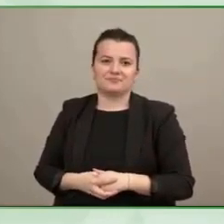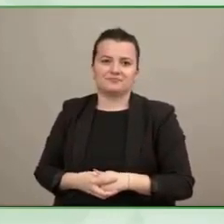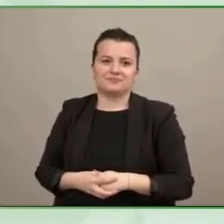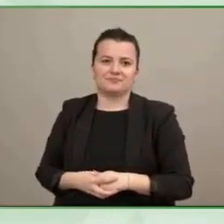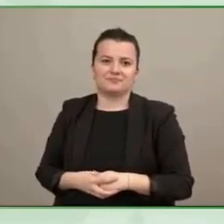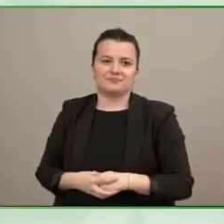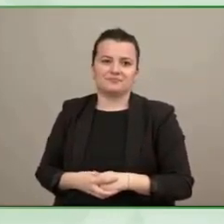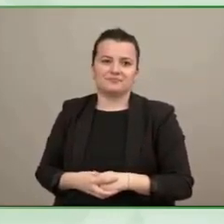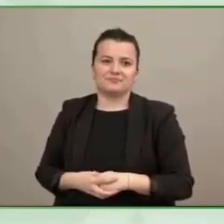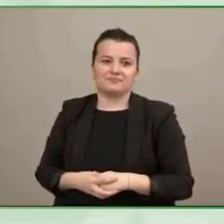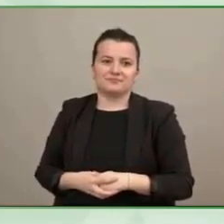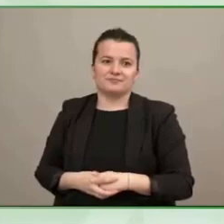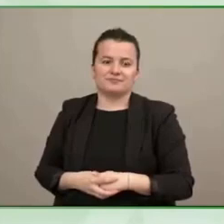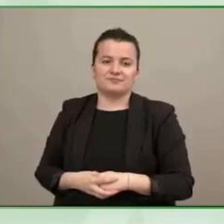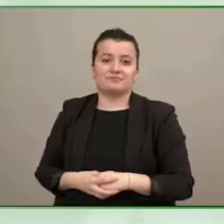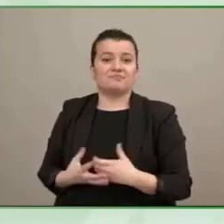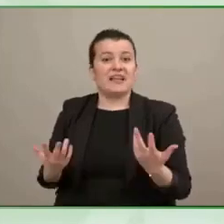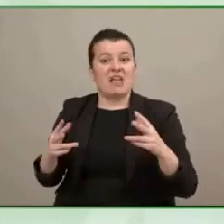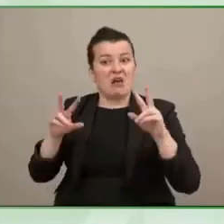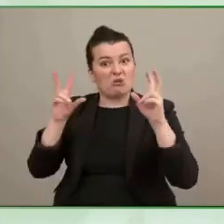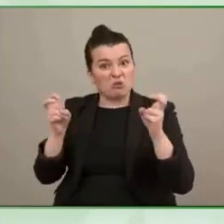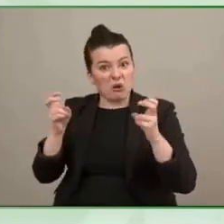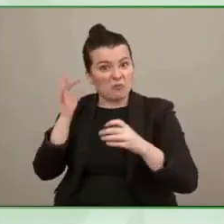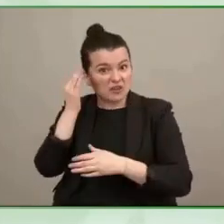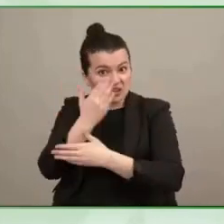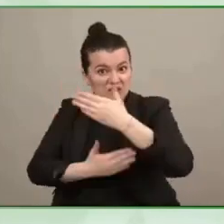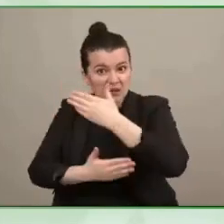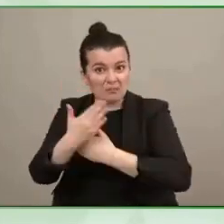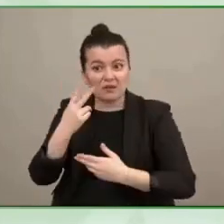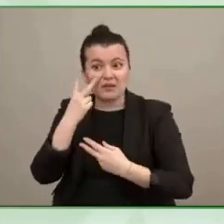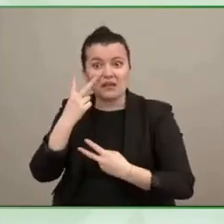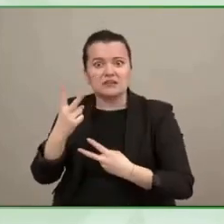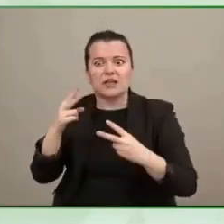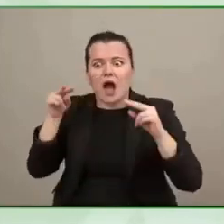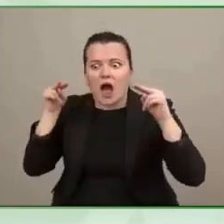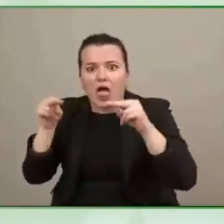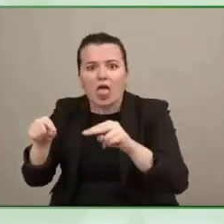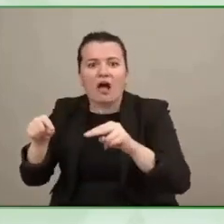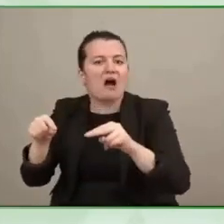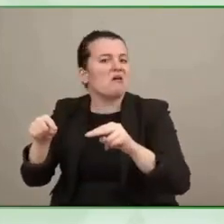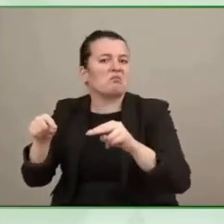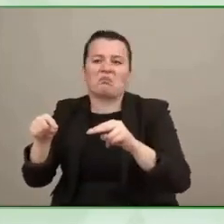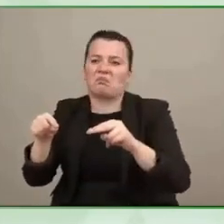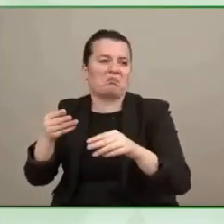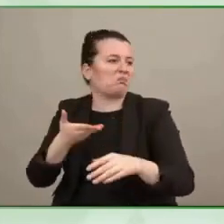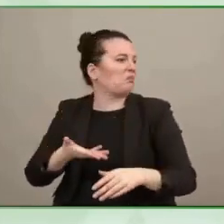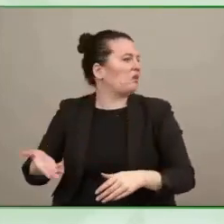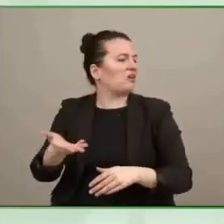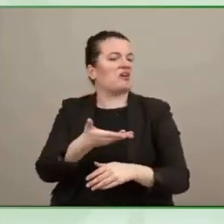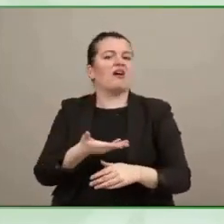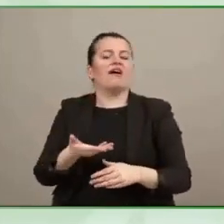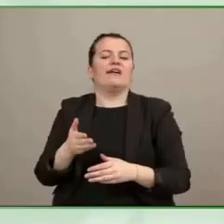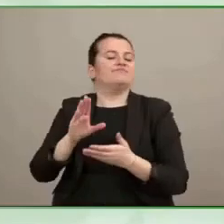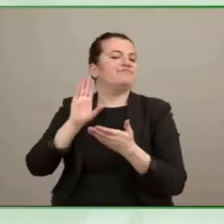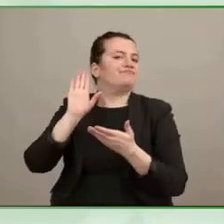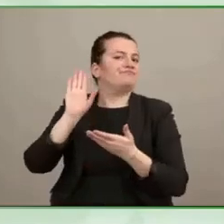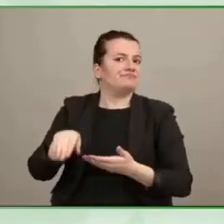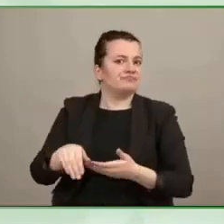this issue, because as you know, the women with the vulnerable people, they have